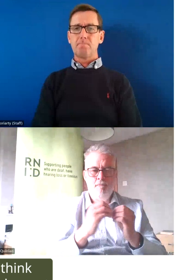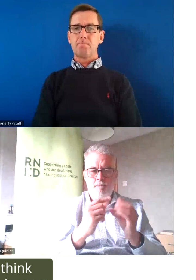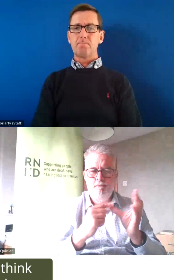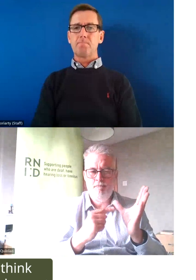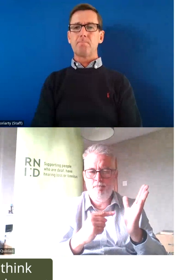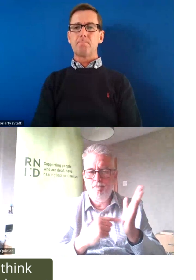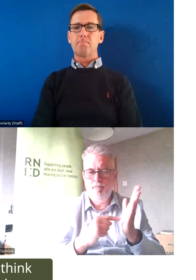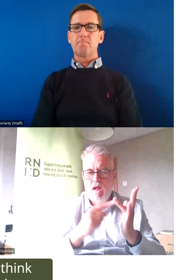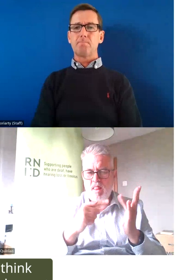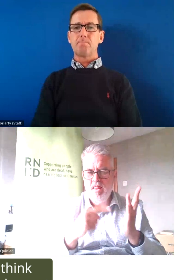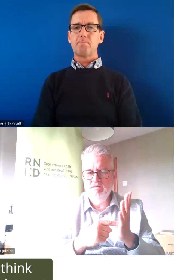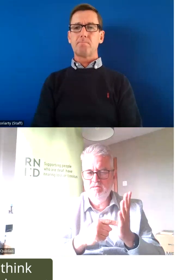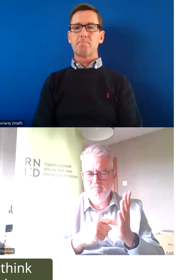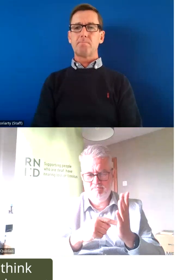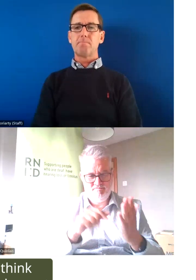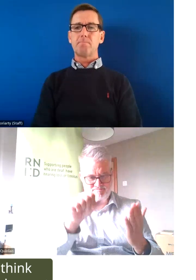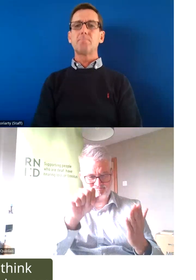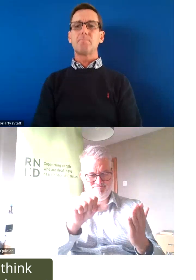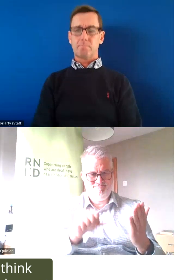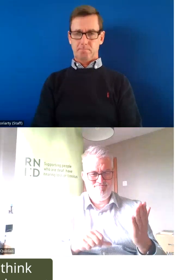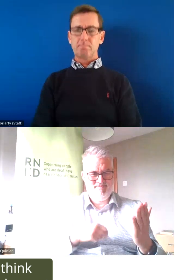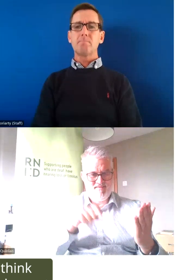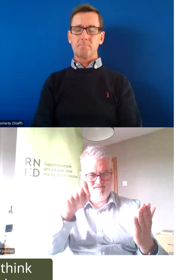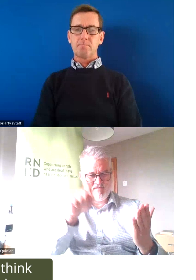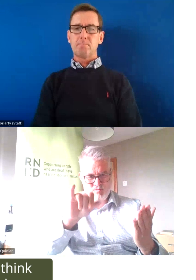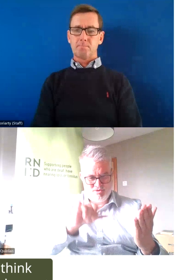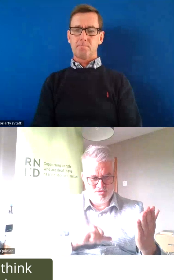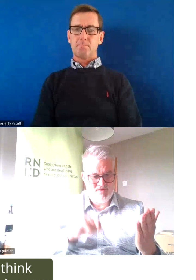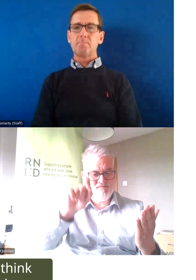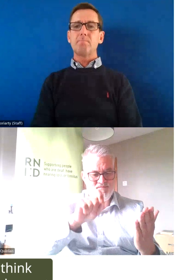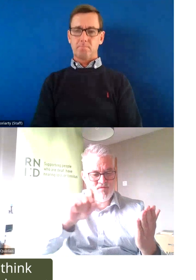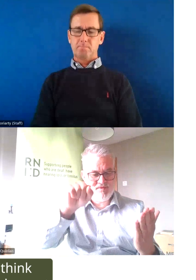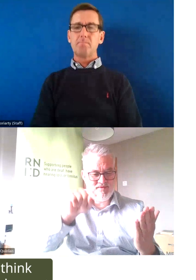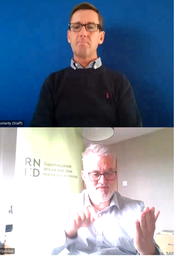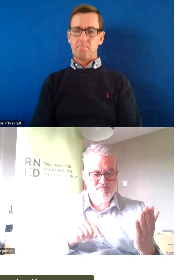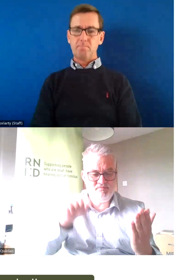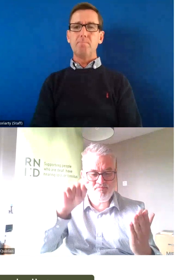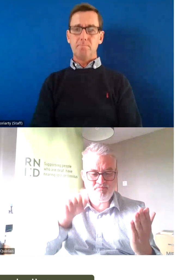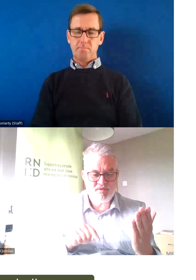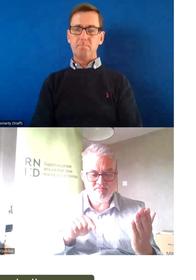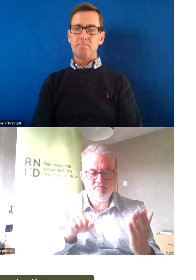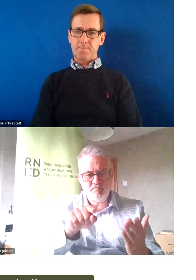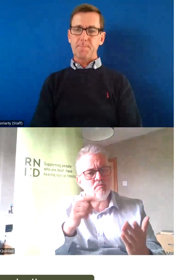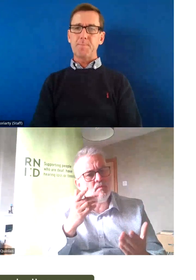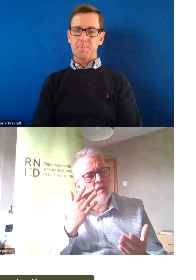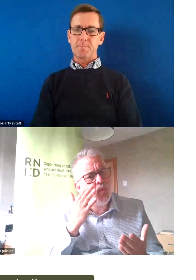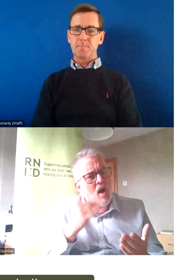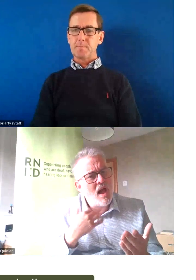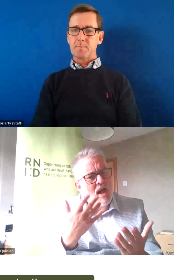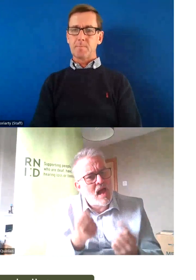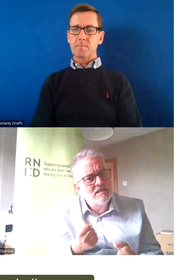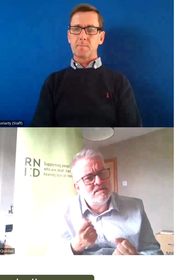So I think casting a vote by post, you will complete your ballot